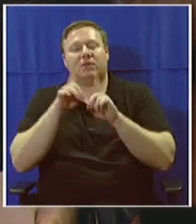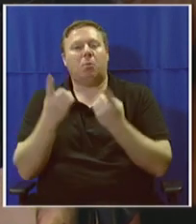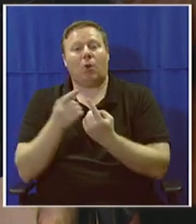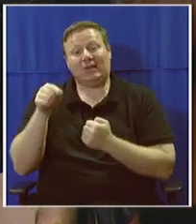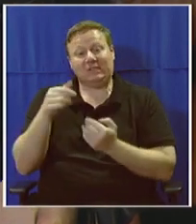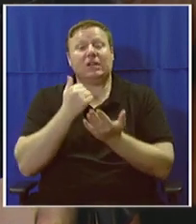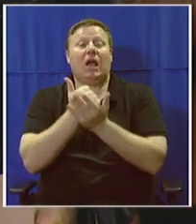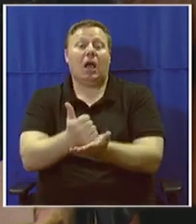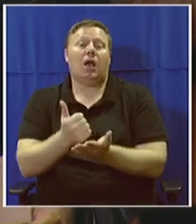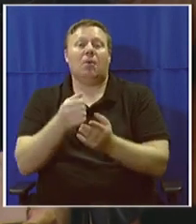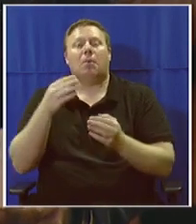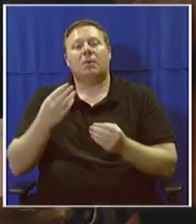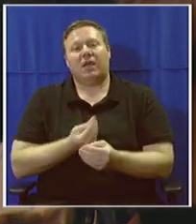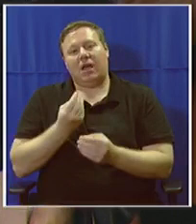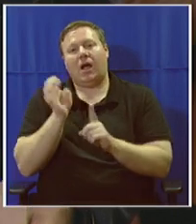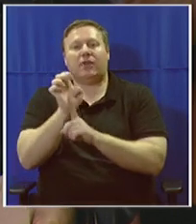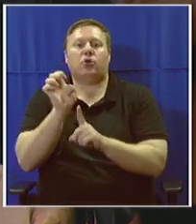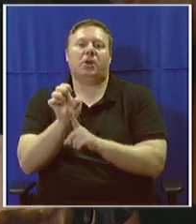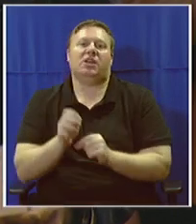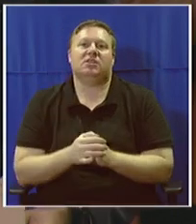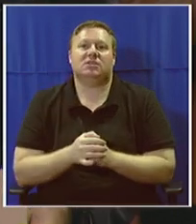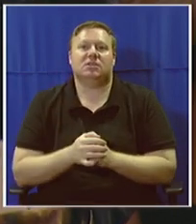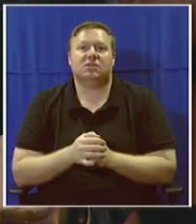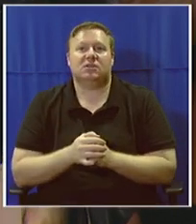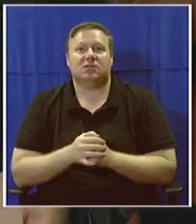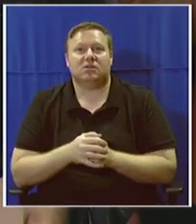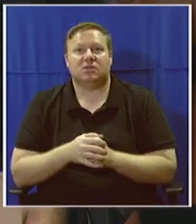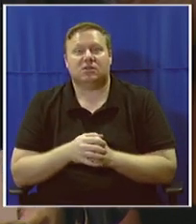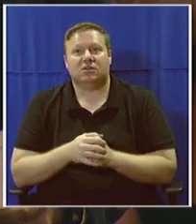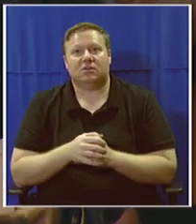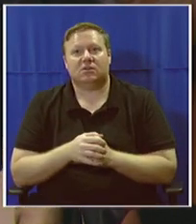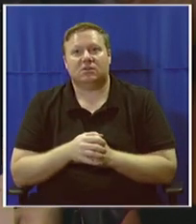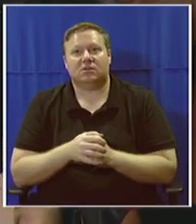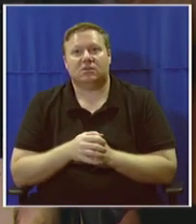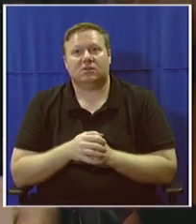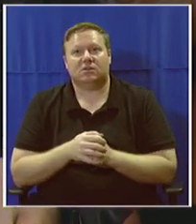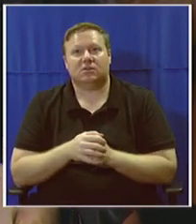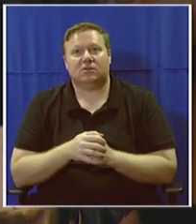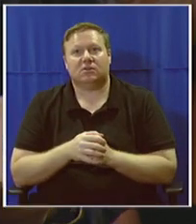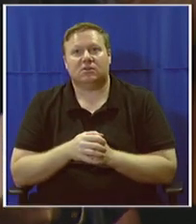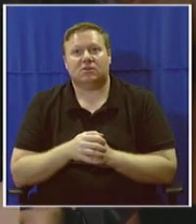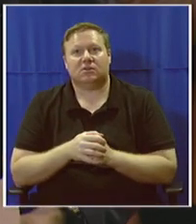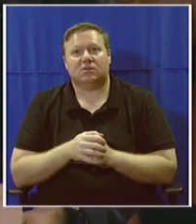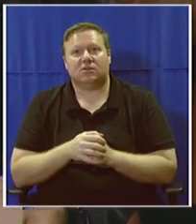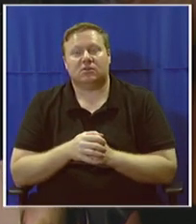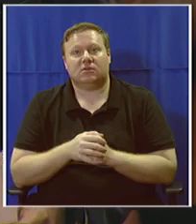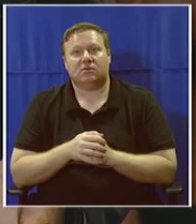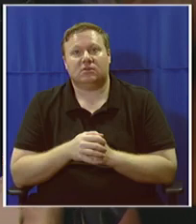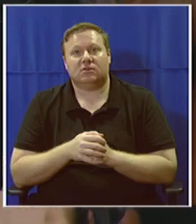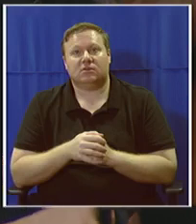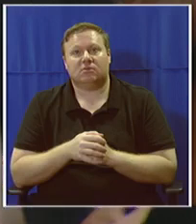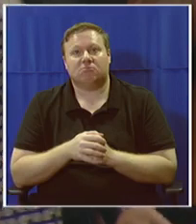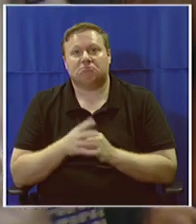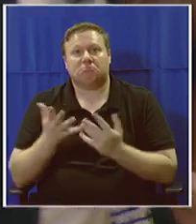young entrepreneurs. I, Vuyolwe Tuzano Dumo Zungula, Umongameli we ATM, Impondomise,